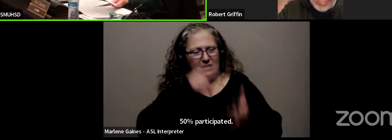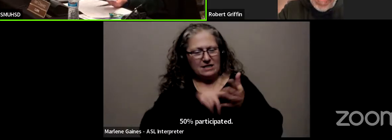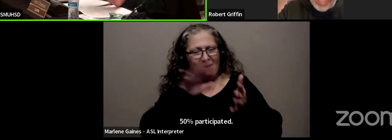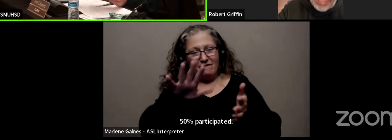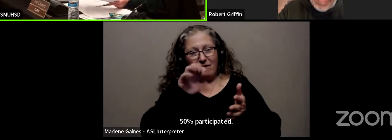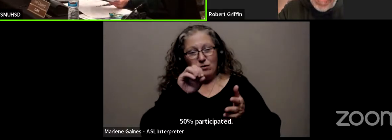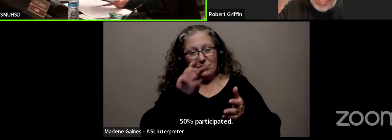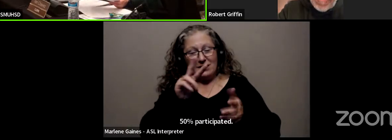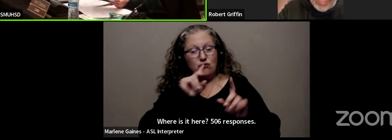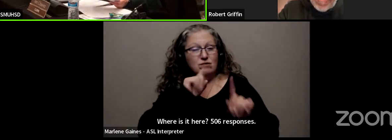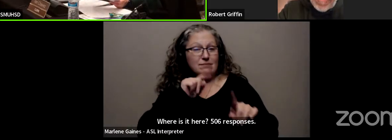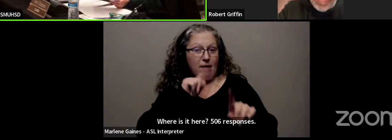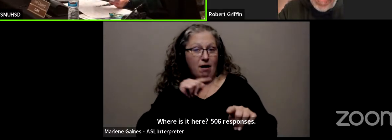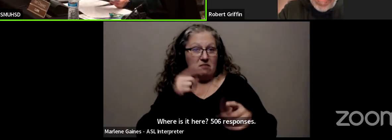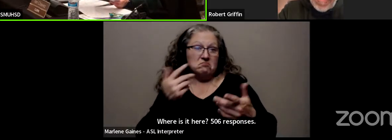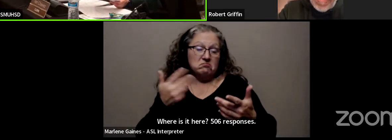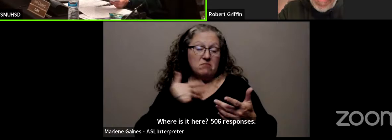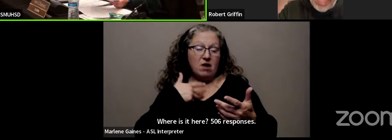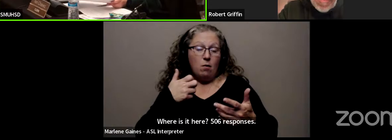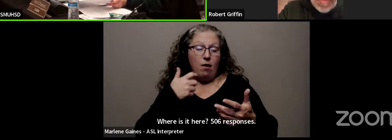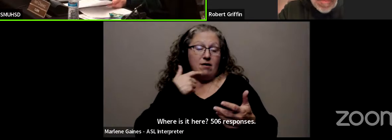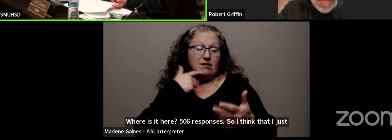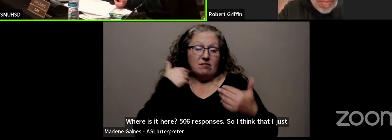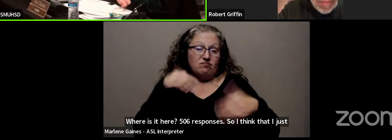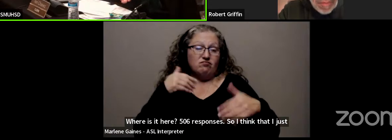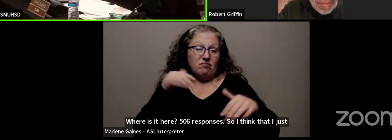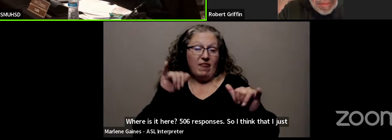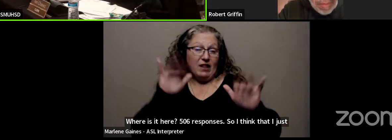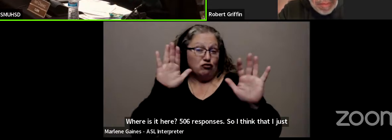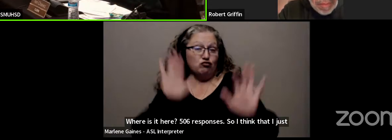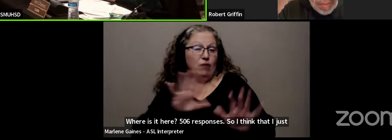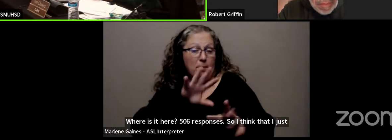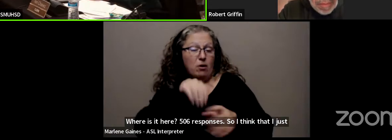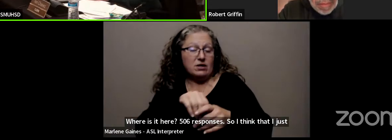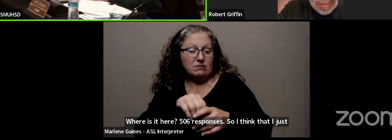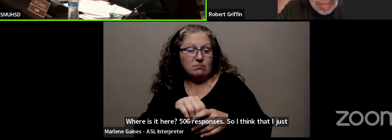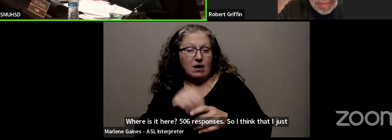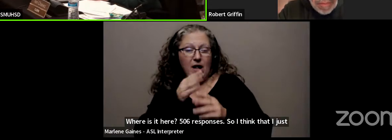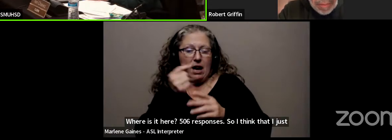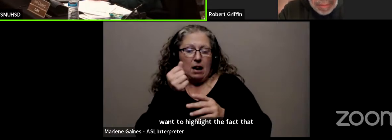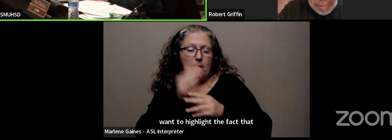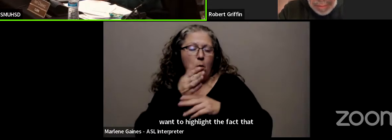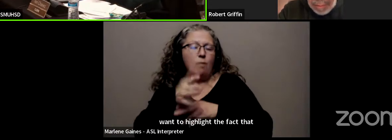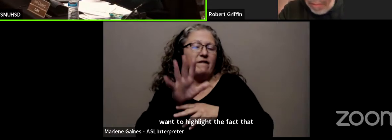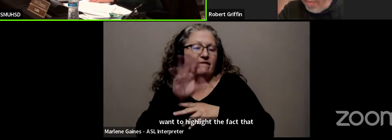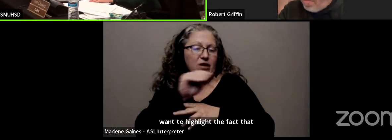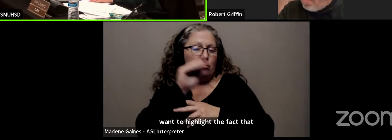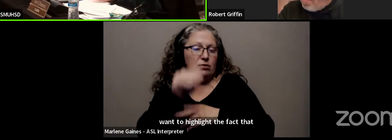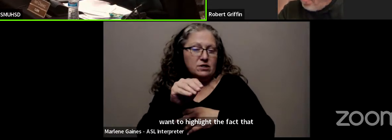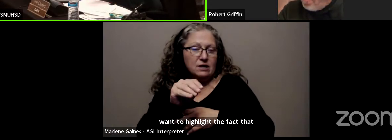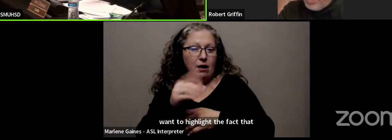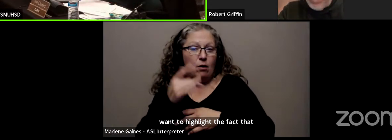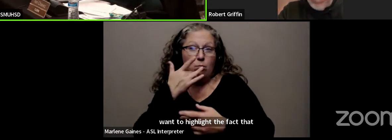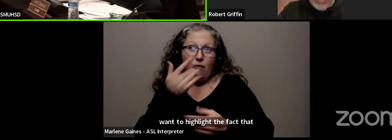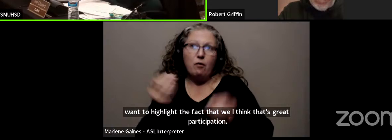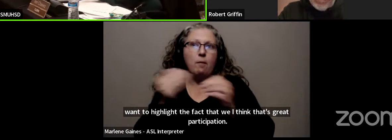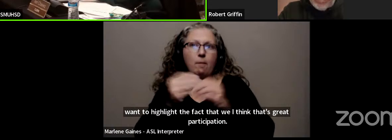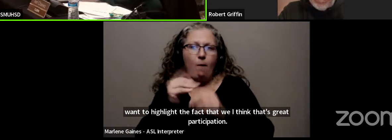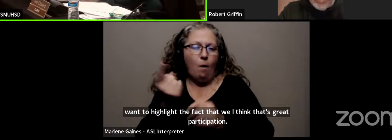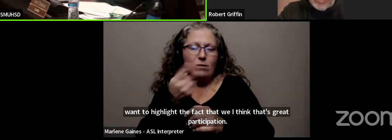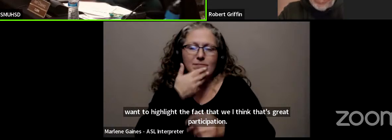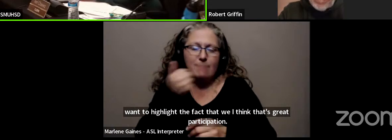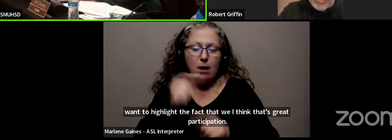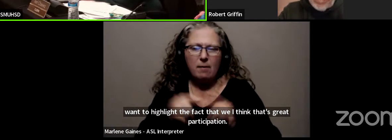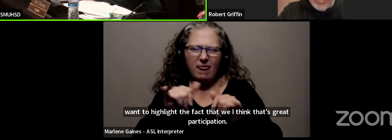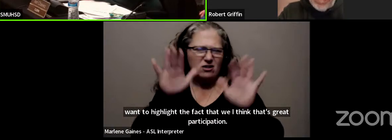So I think that I just want to highlight the fact that I think that's great participation. It's a little over 50%. More would be better, but I think that's great. When you